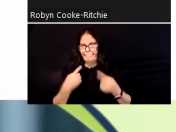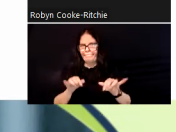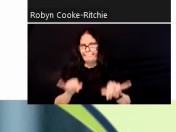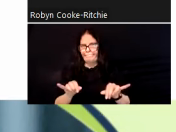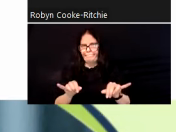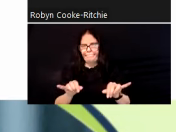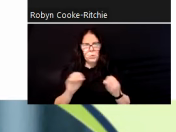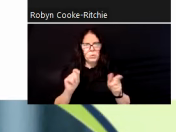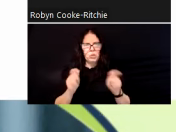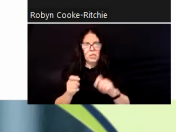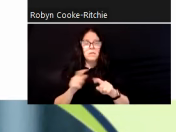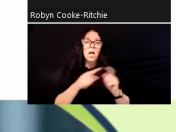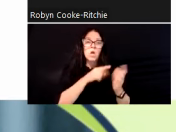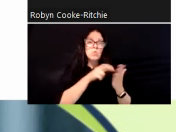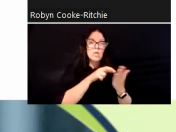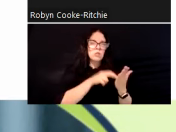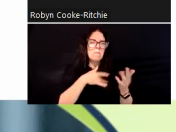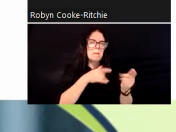on the participant reg form.